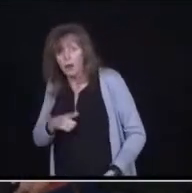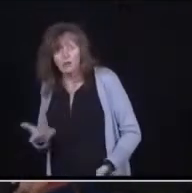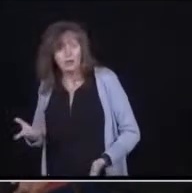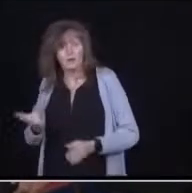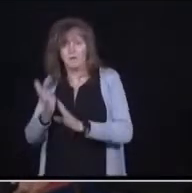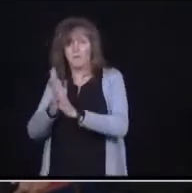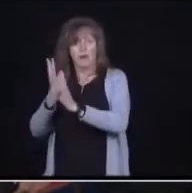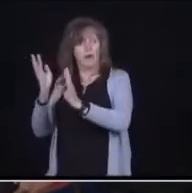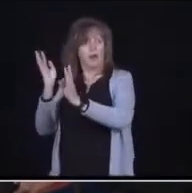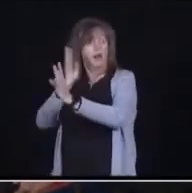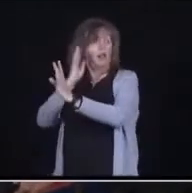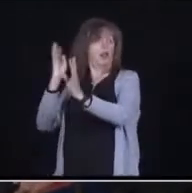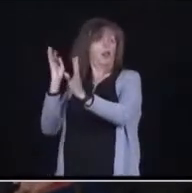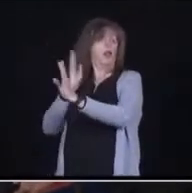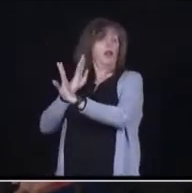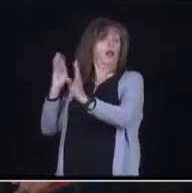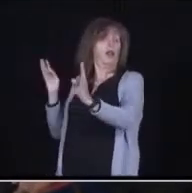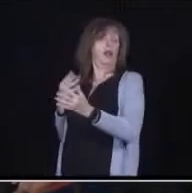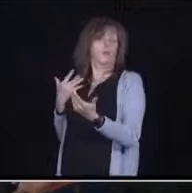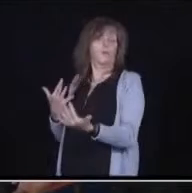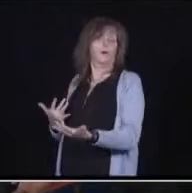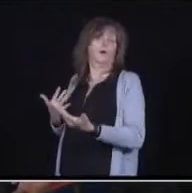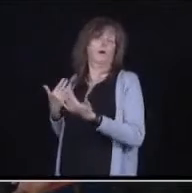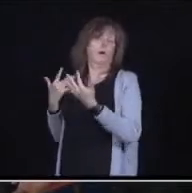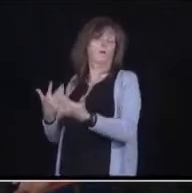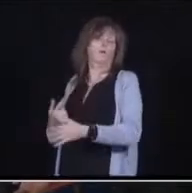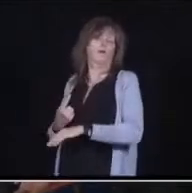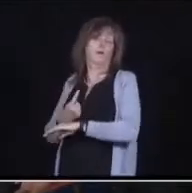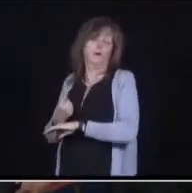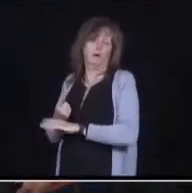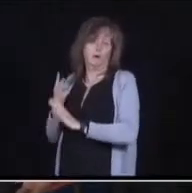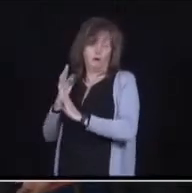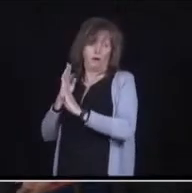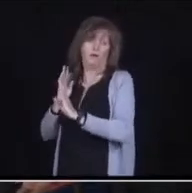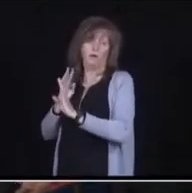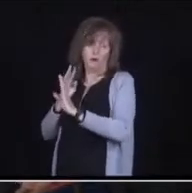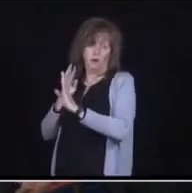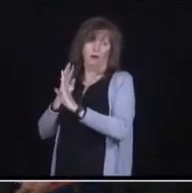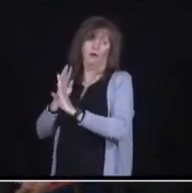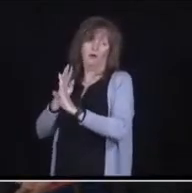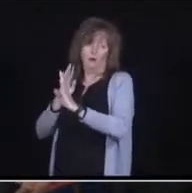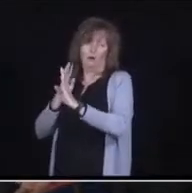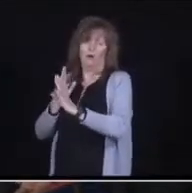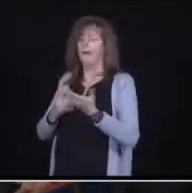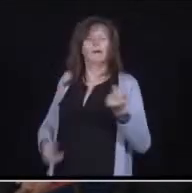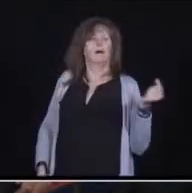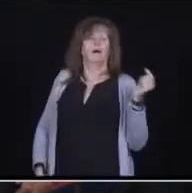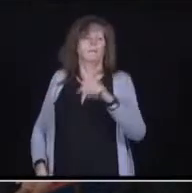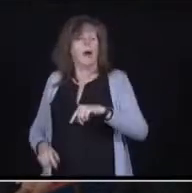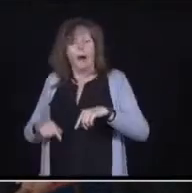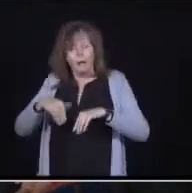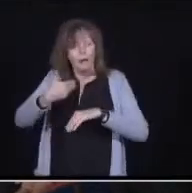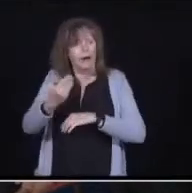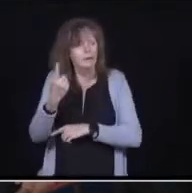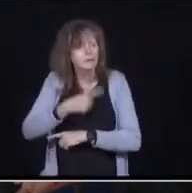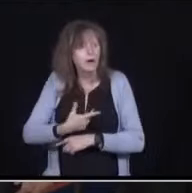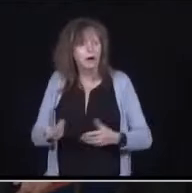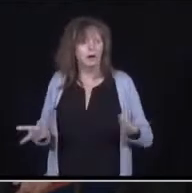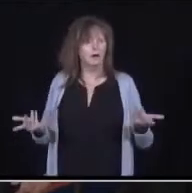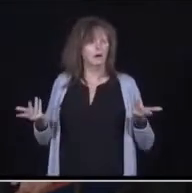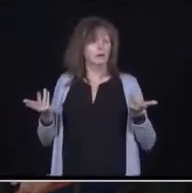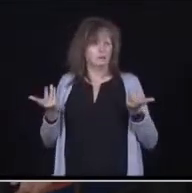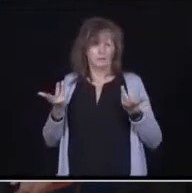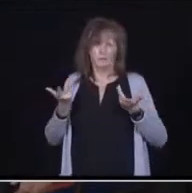hours, people getting turned away. So you knew school was coming back. You knew people had to get back to work. Why does it seem